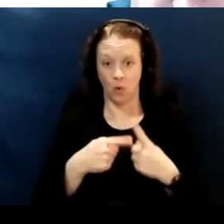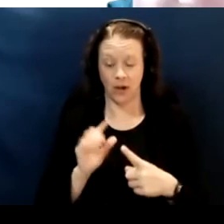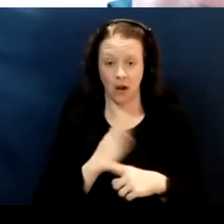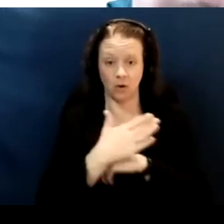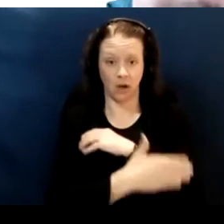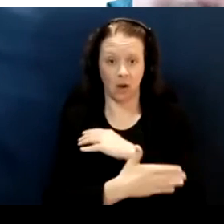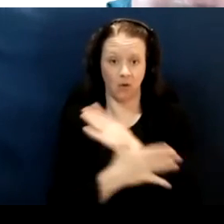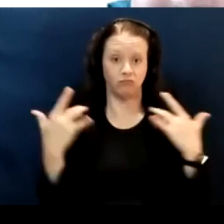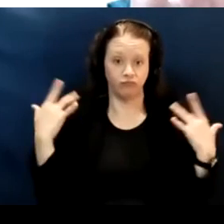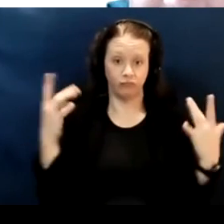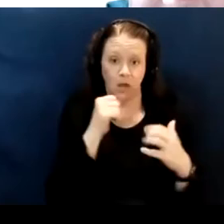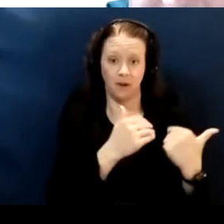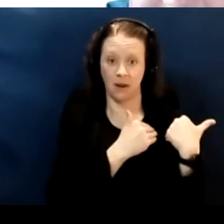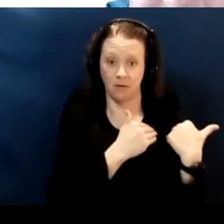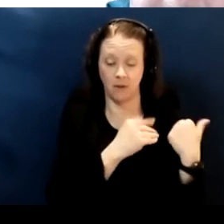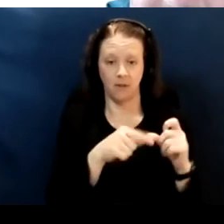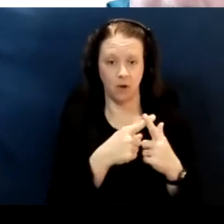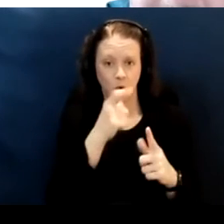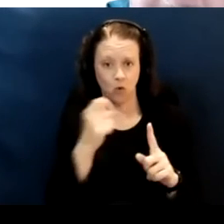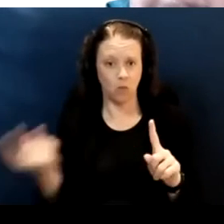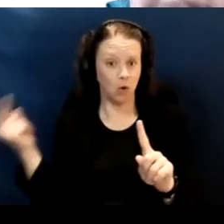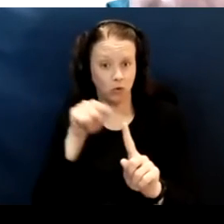it, who do we go to? Back to the coalition.